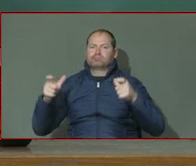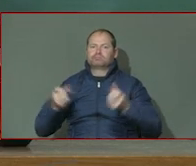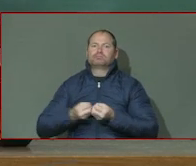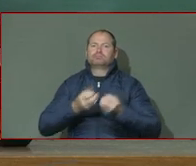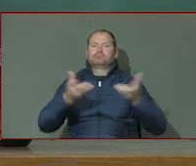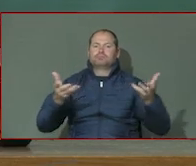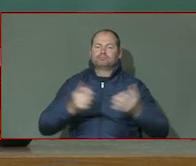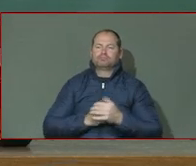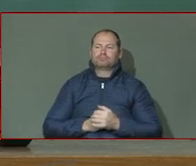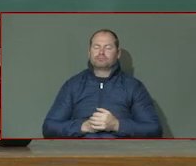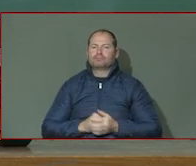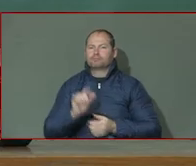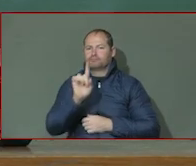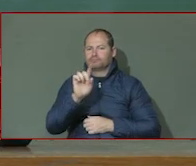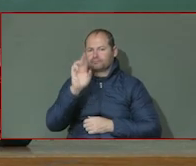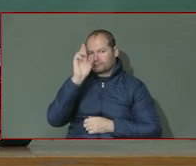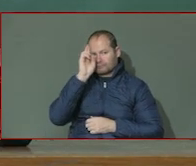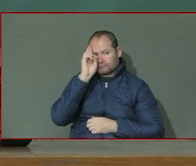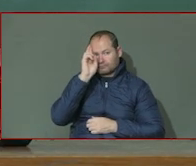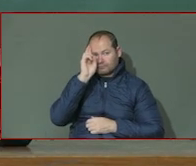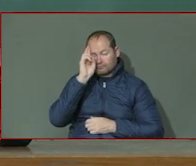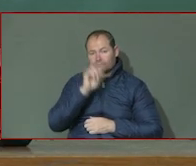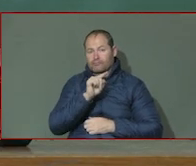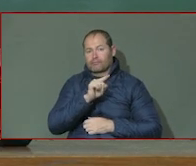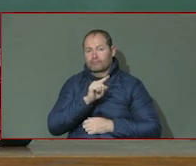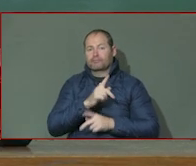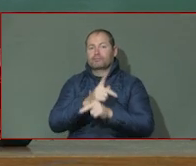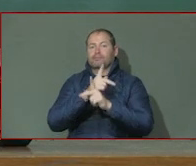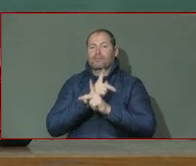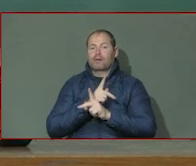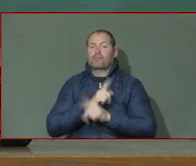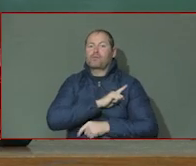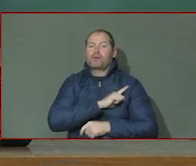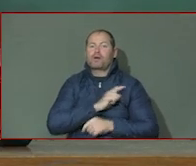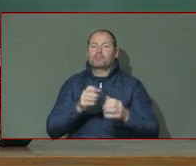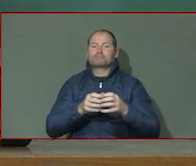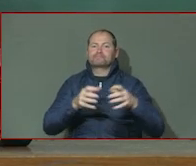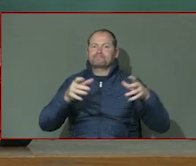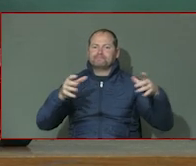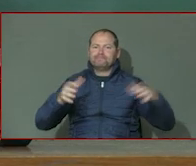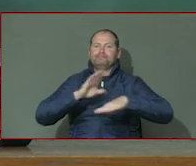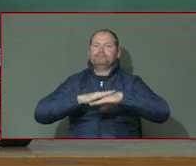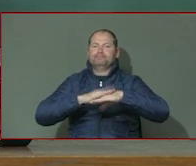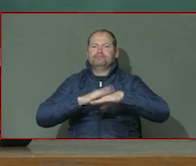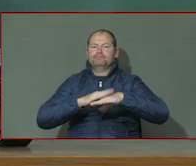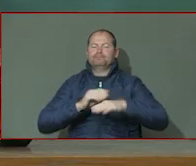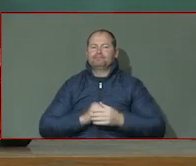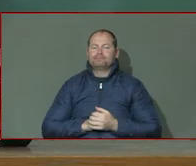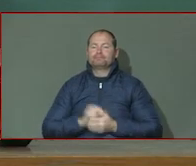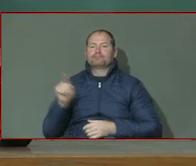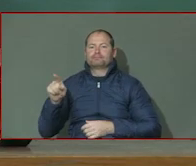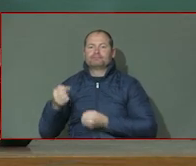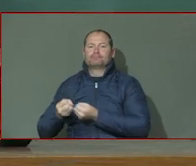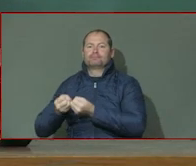only remember, they retain their profits for further expansion. They distribute their